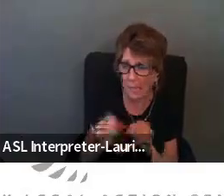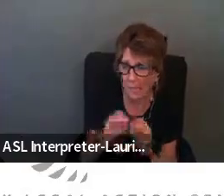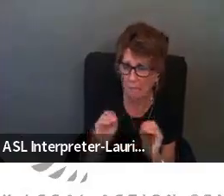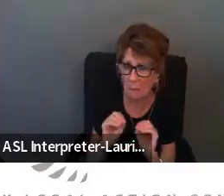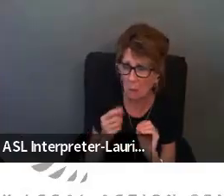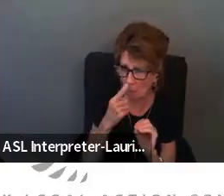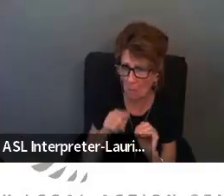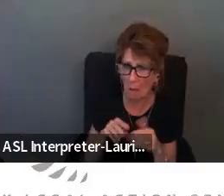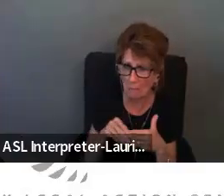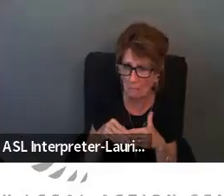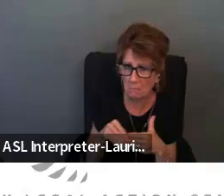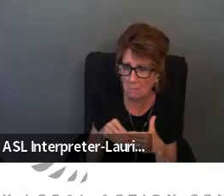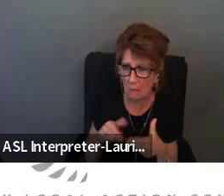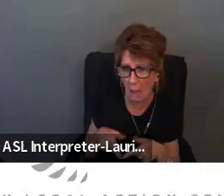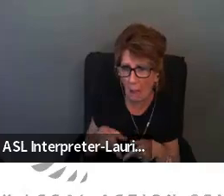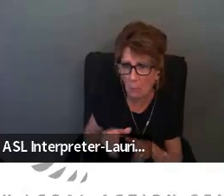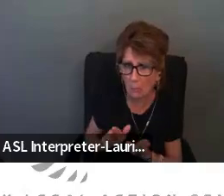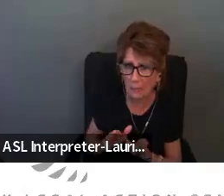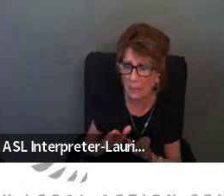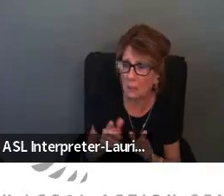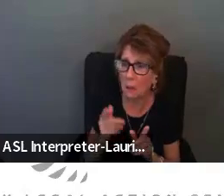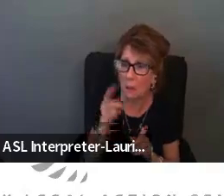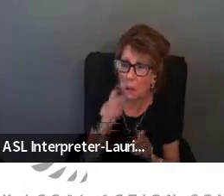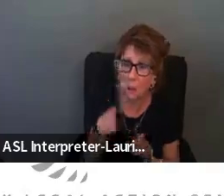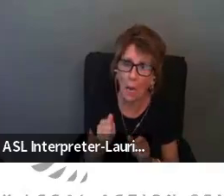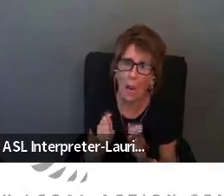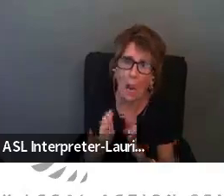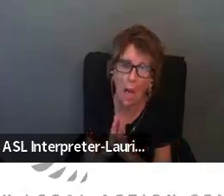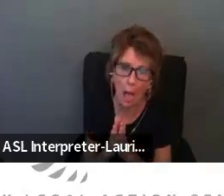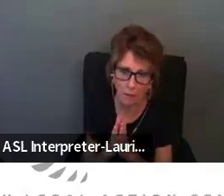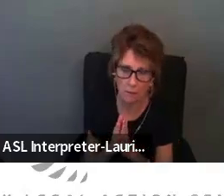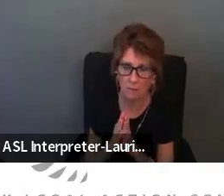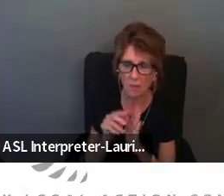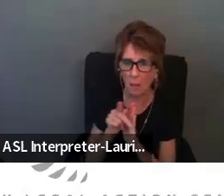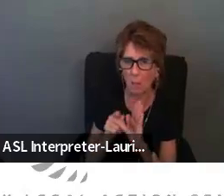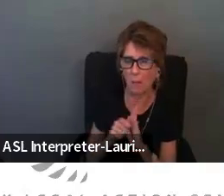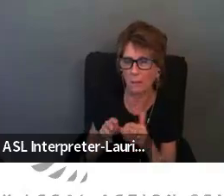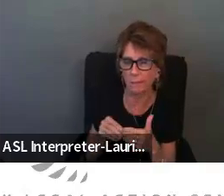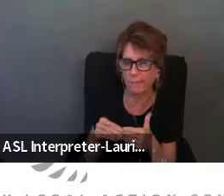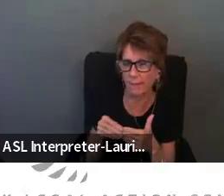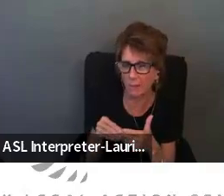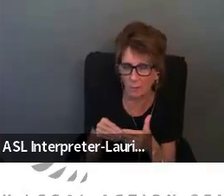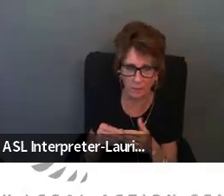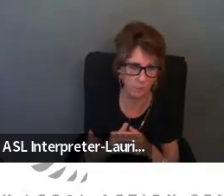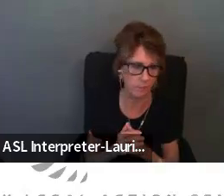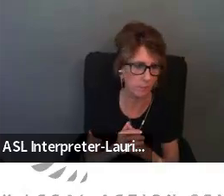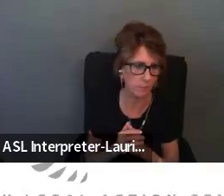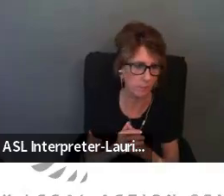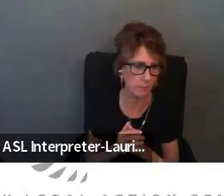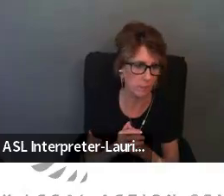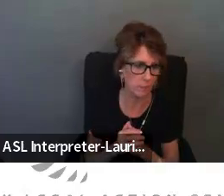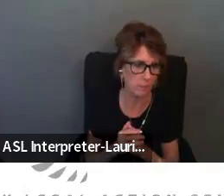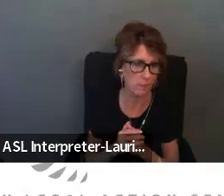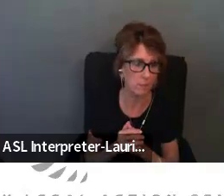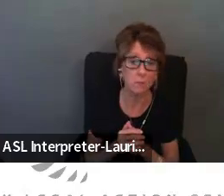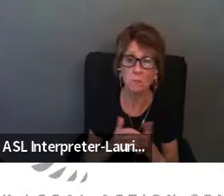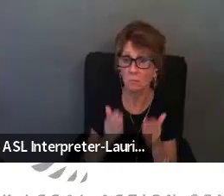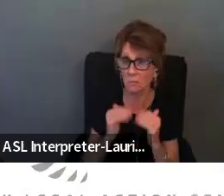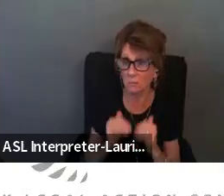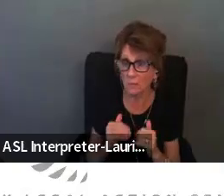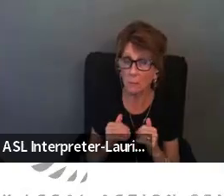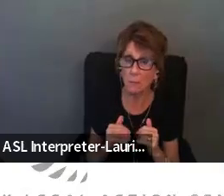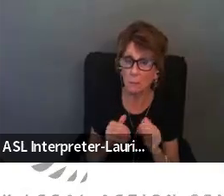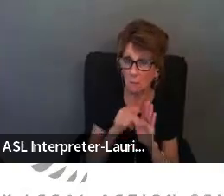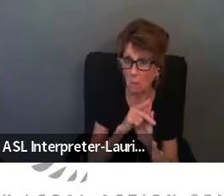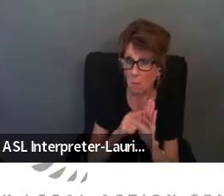policies, and many different types of accommodation you could be asking for. Accommodation based on your religion and